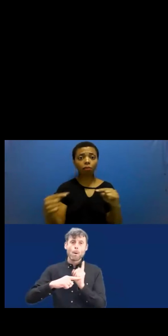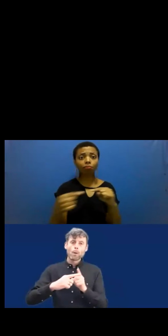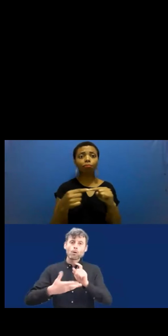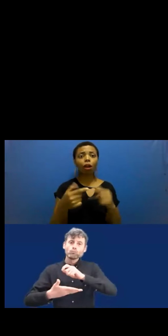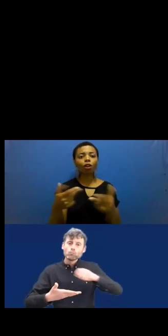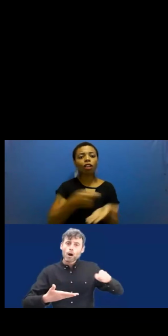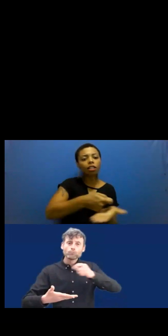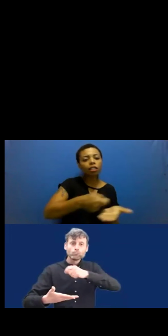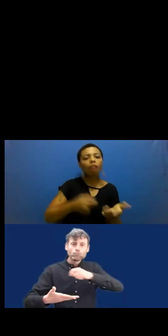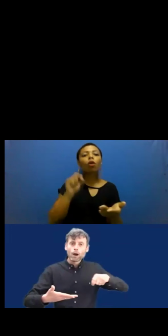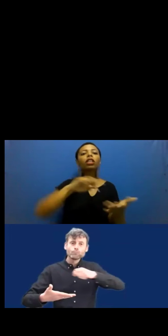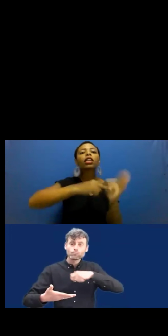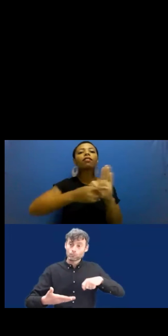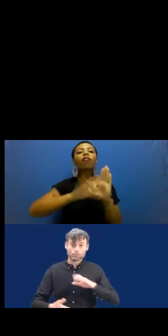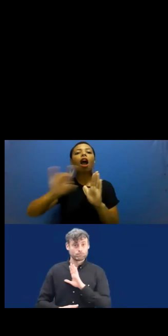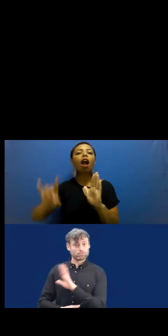him.